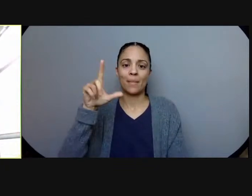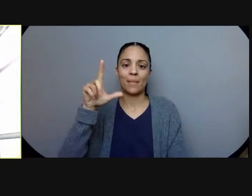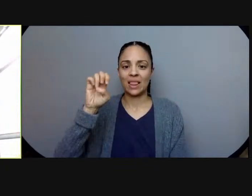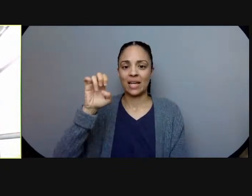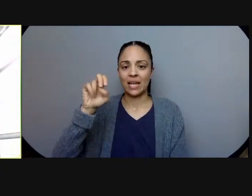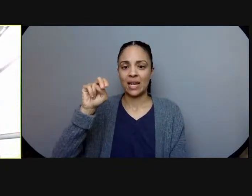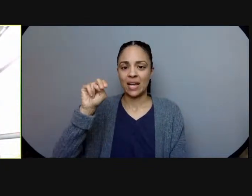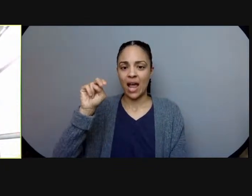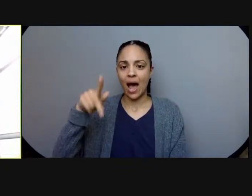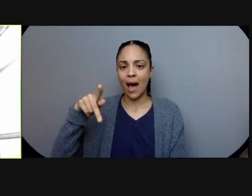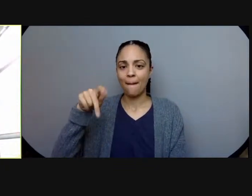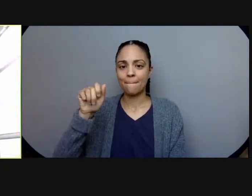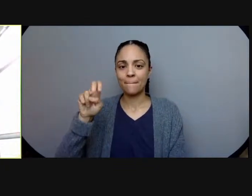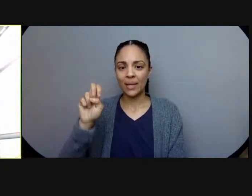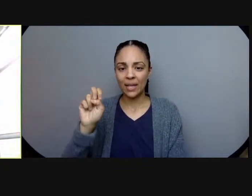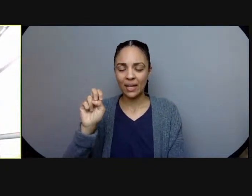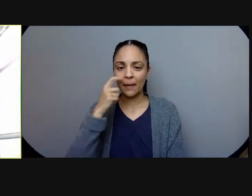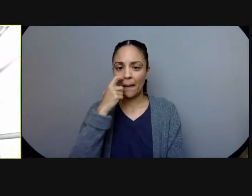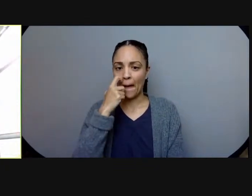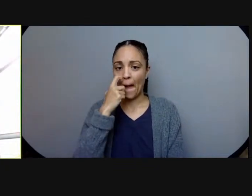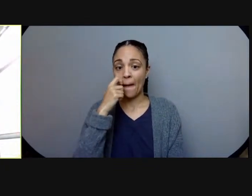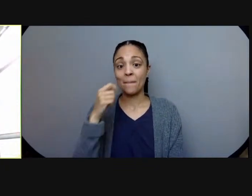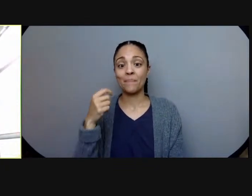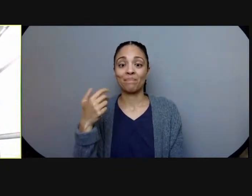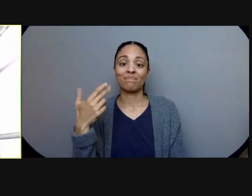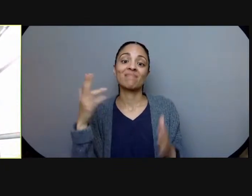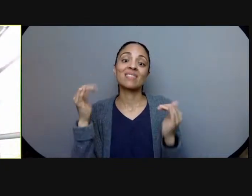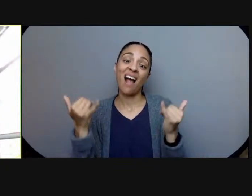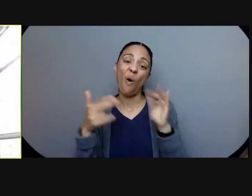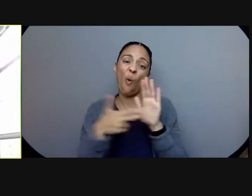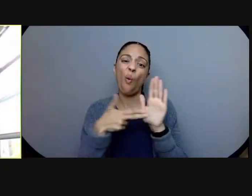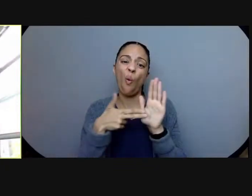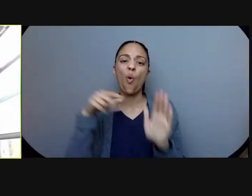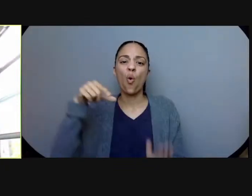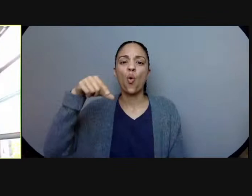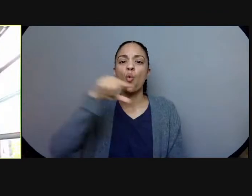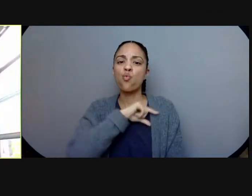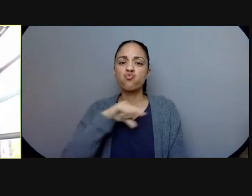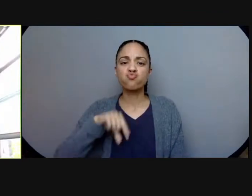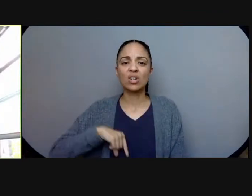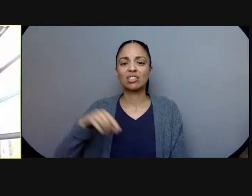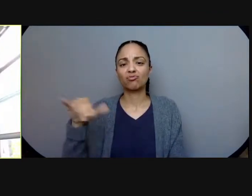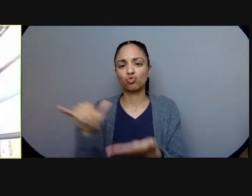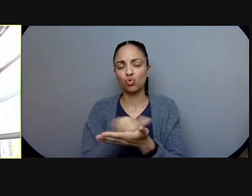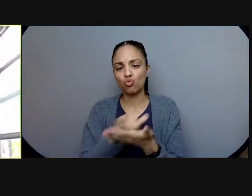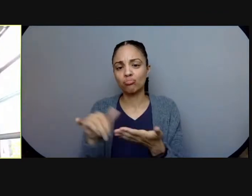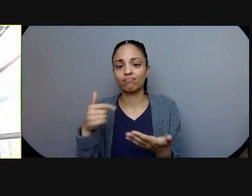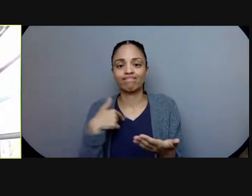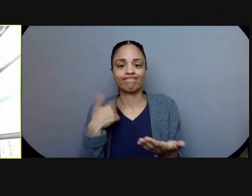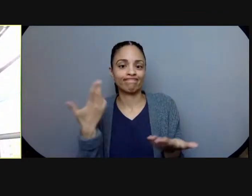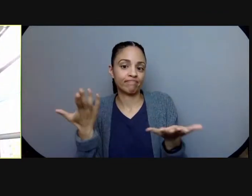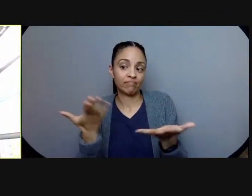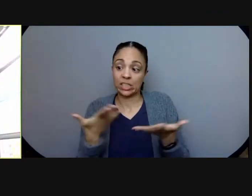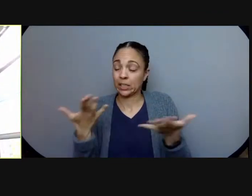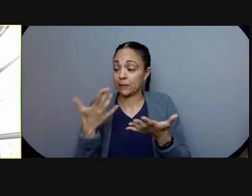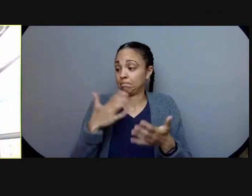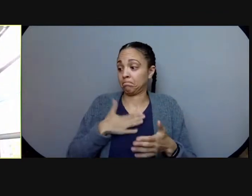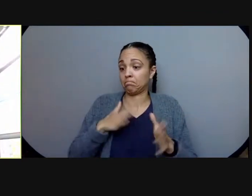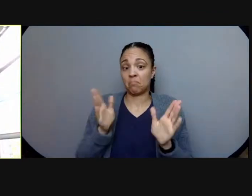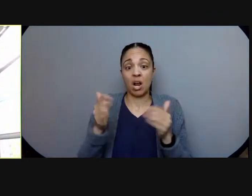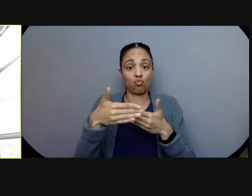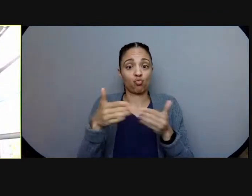Its government is Queens, New York, Woodside, New York. I'm in my room with some off-white